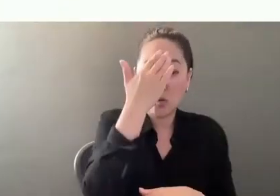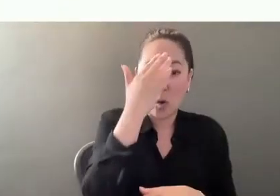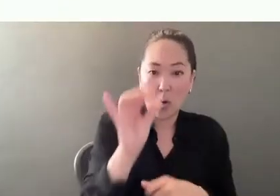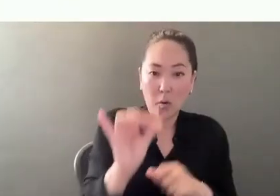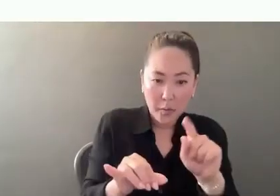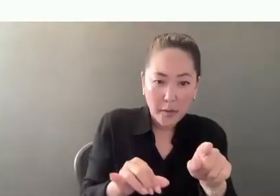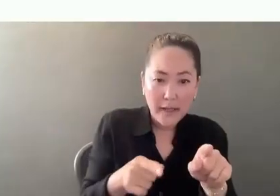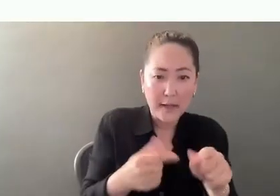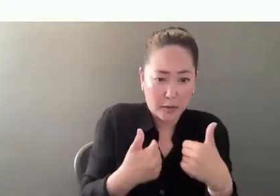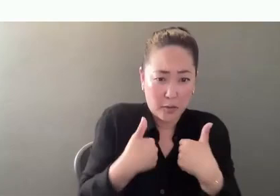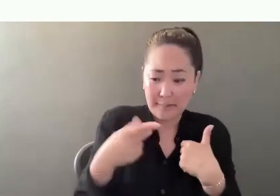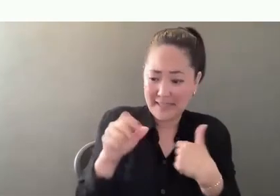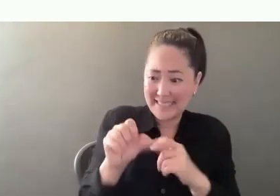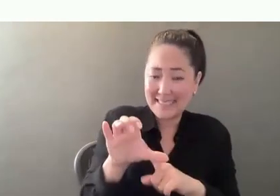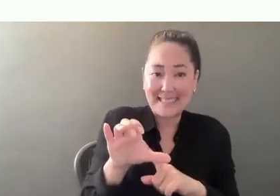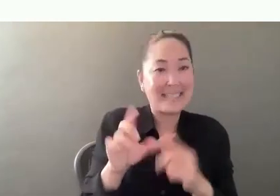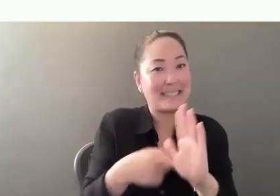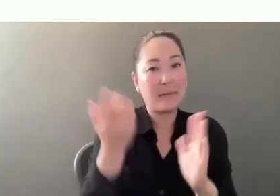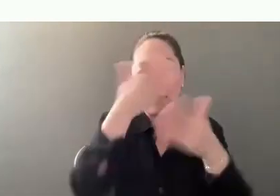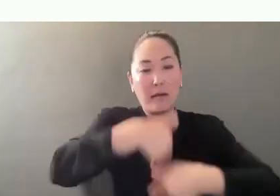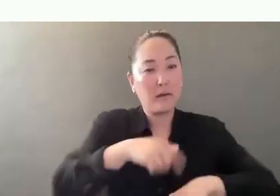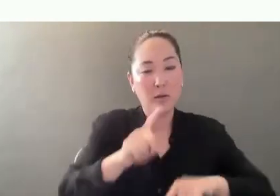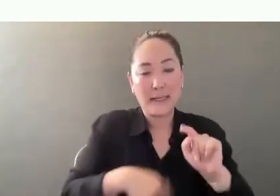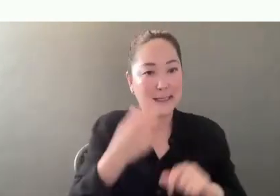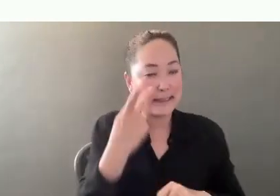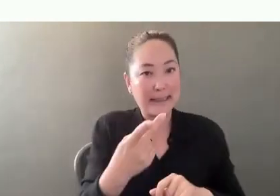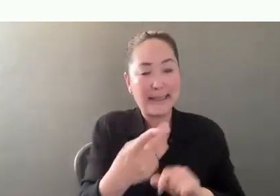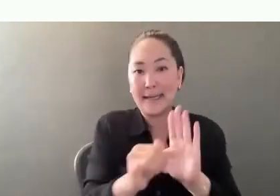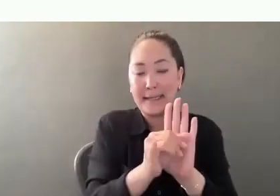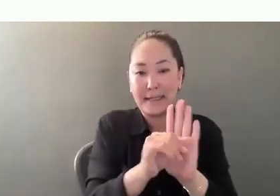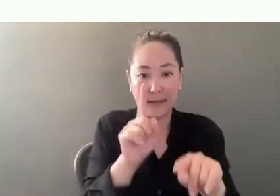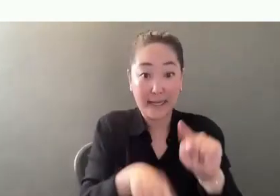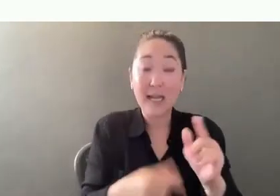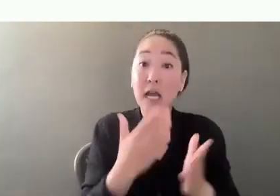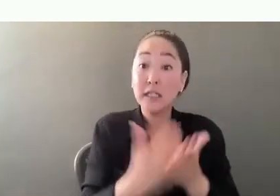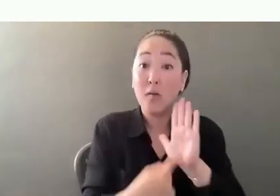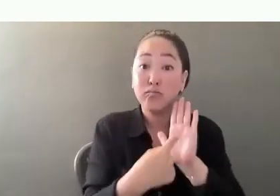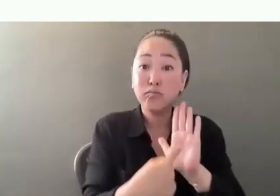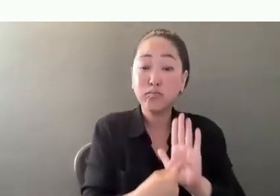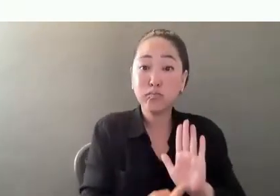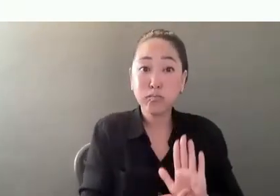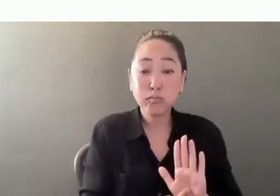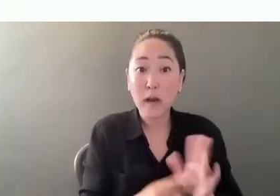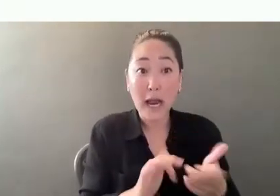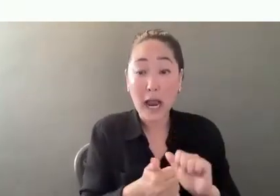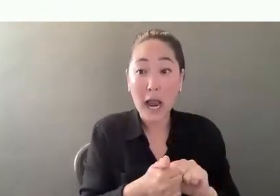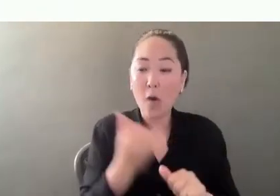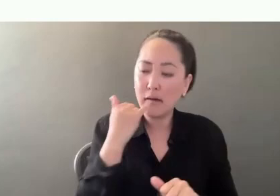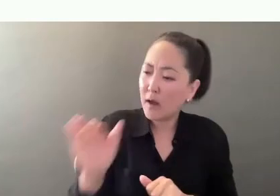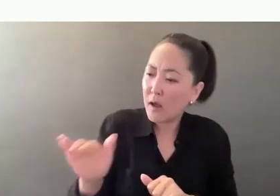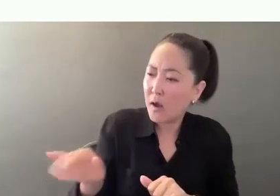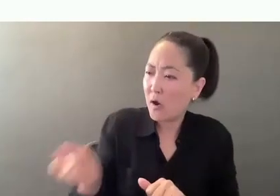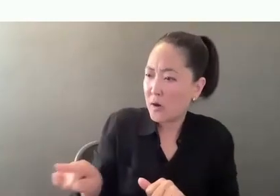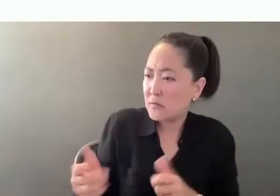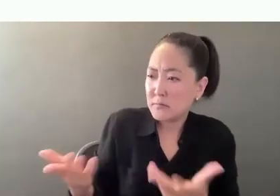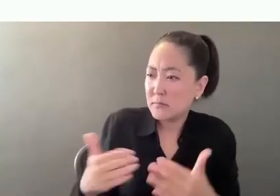can be covert, okay? Some of the symptoms that you have may only be picked up if someone asks you. You're tired,